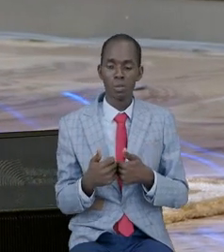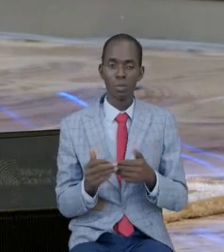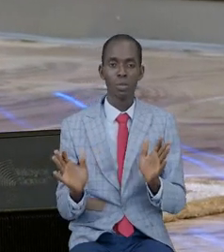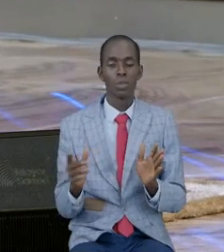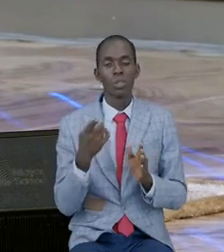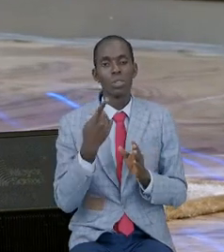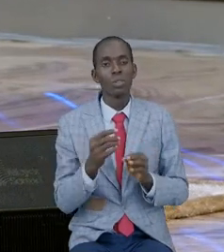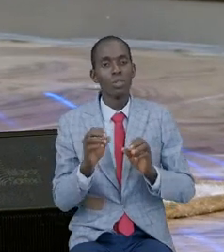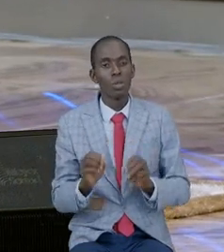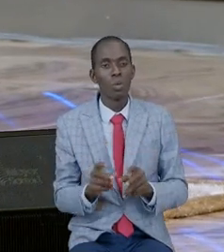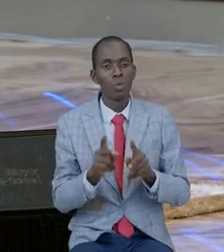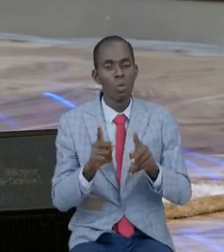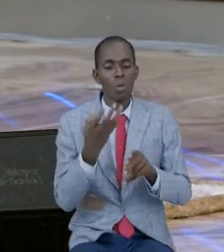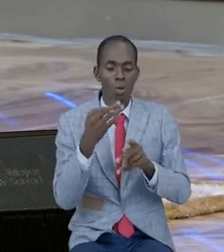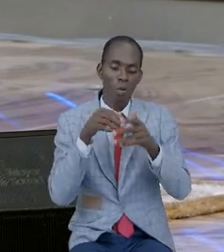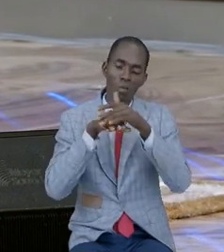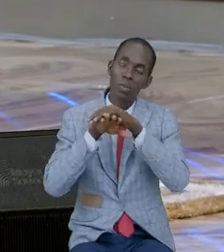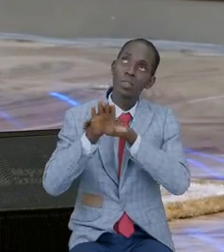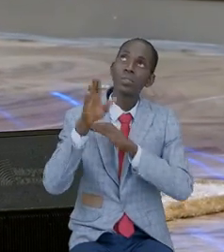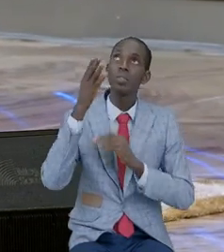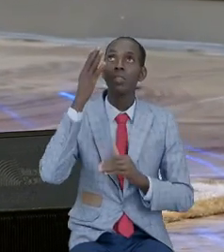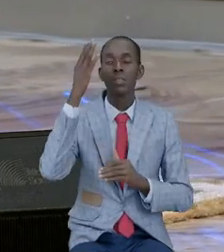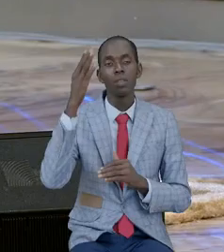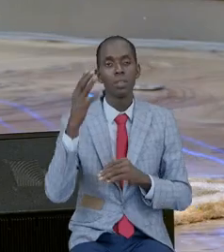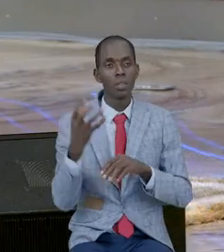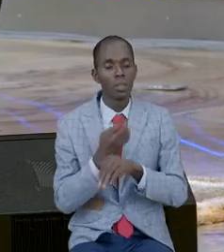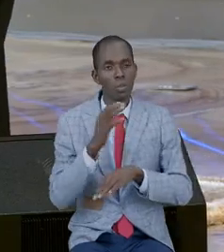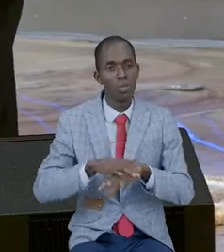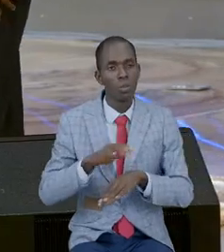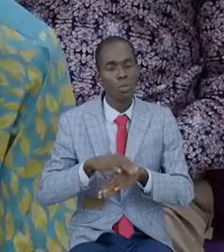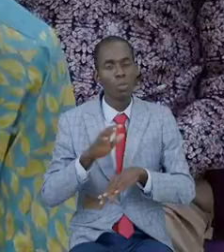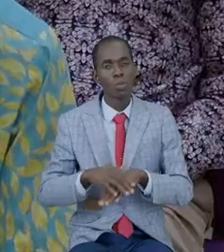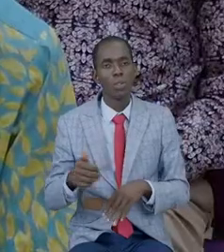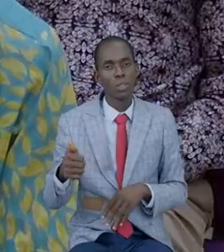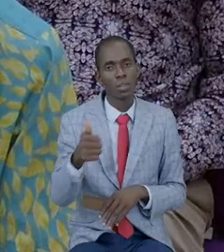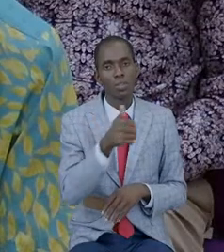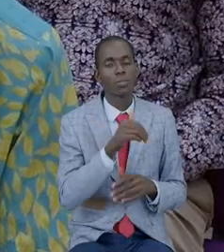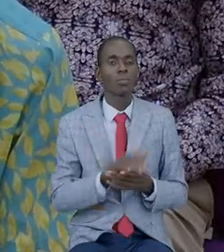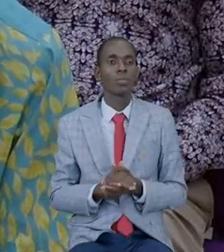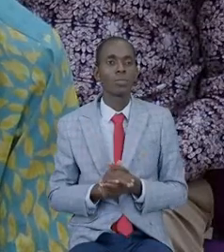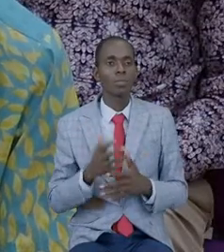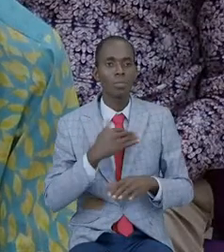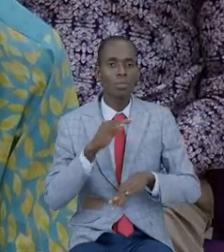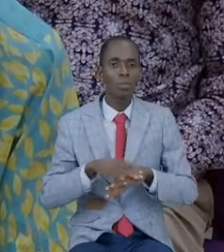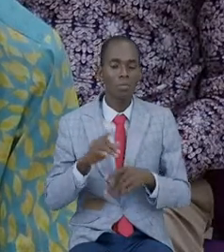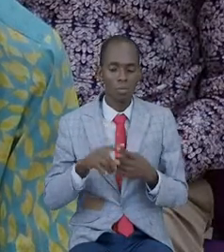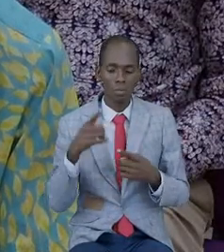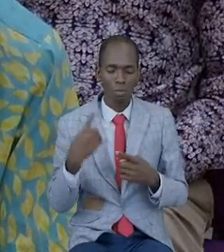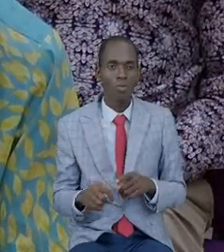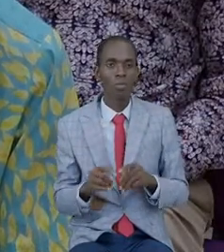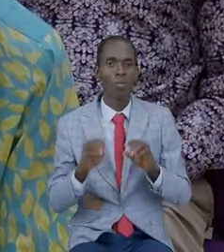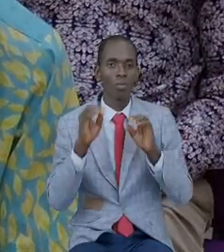chance of getting over there take it unto thyself and unto the doctrine